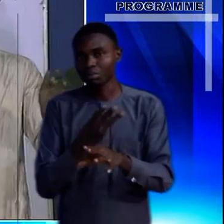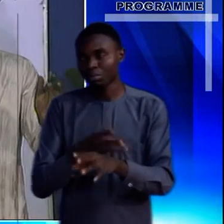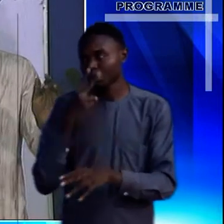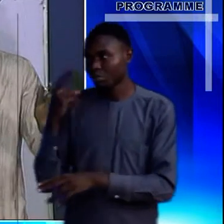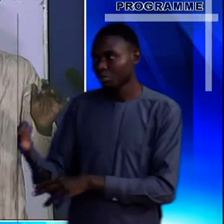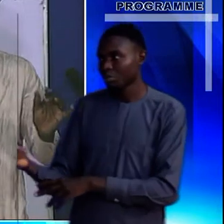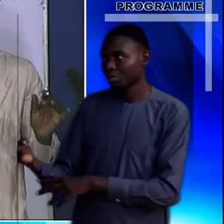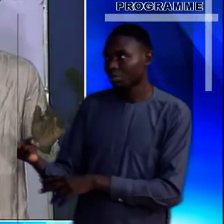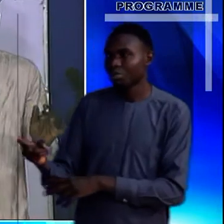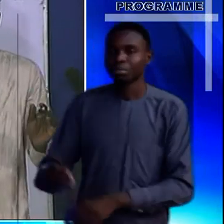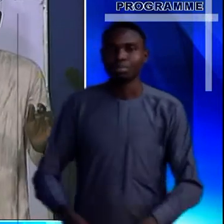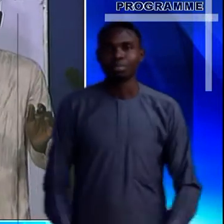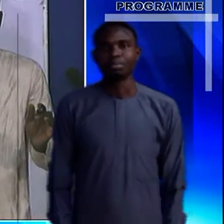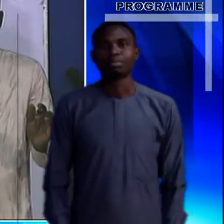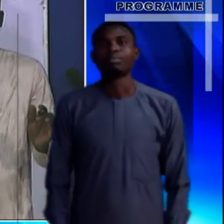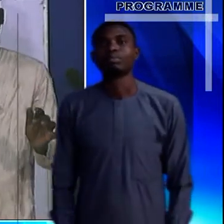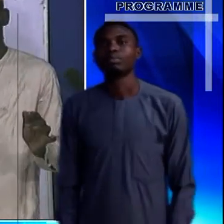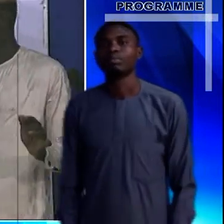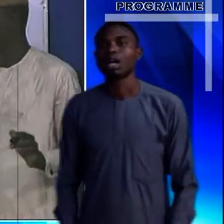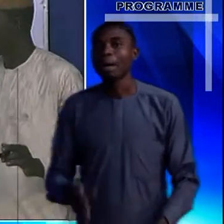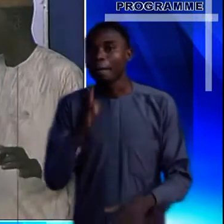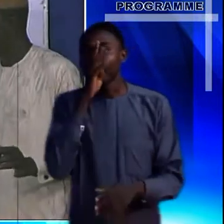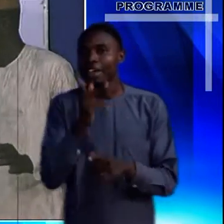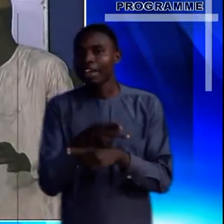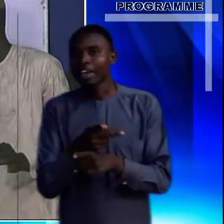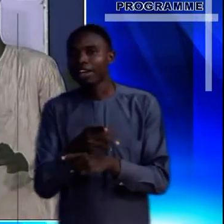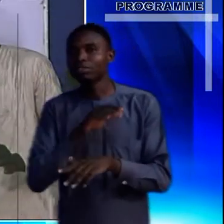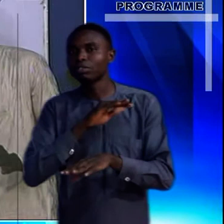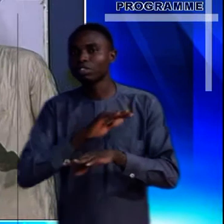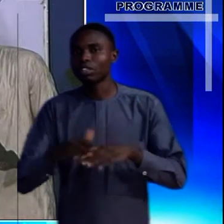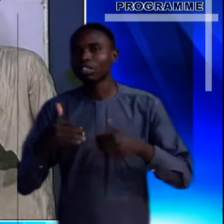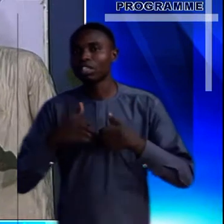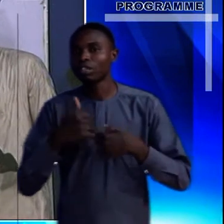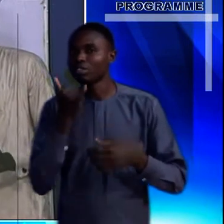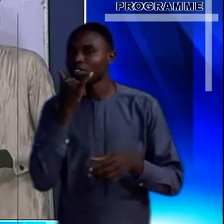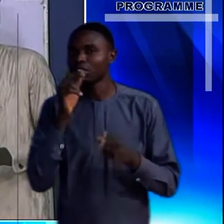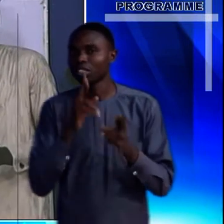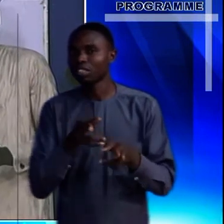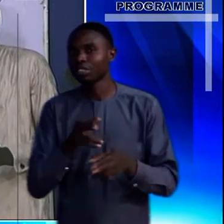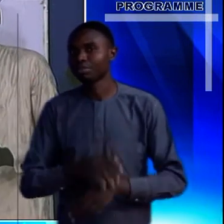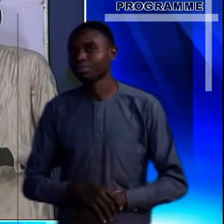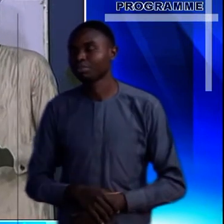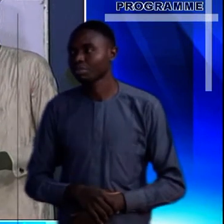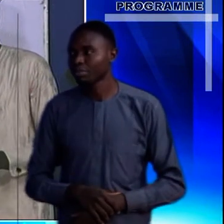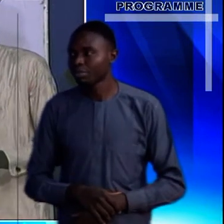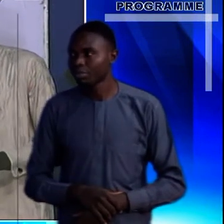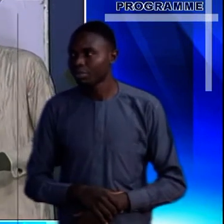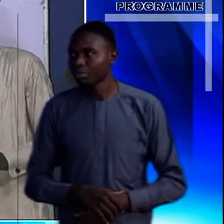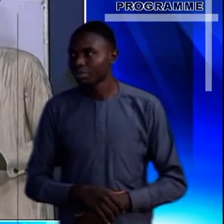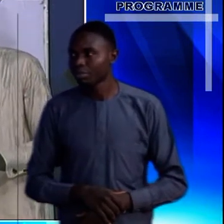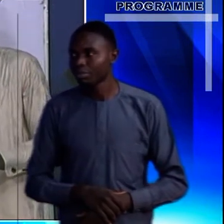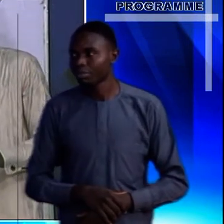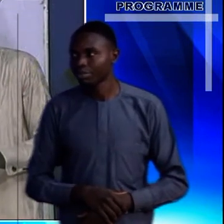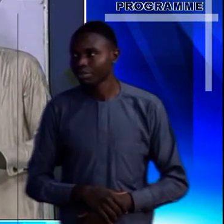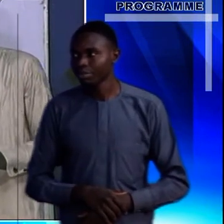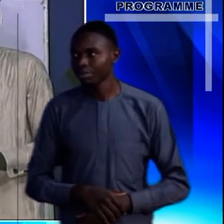you are going to have the wrong answer. Not that. Number on the numerator is outside the table. Number